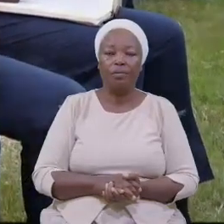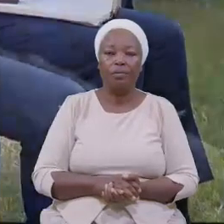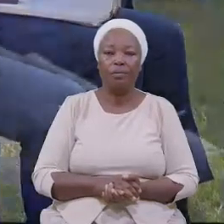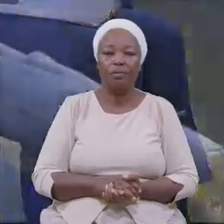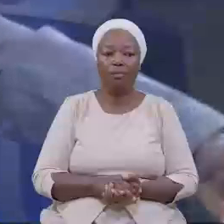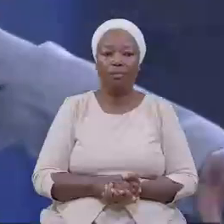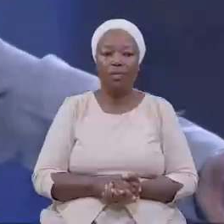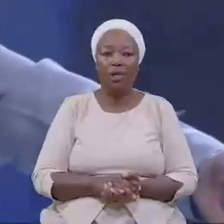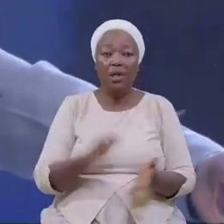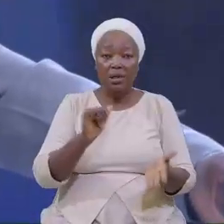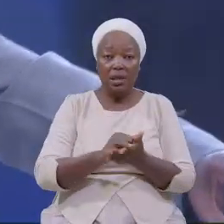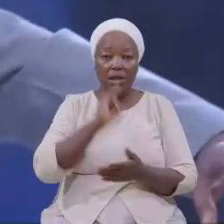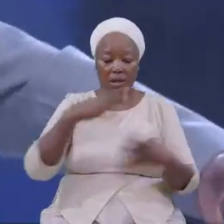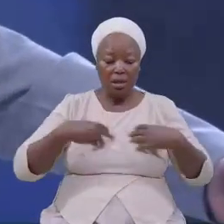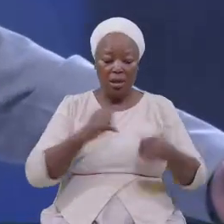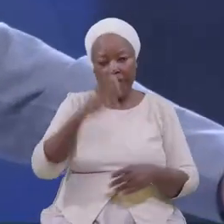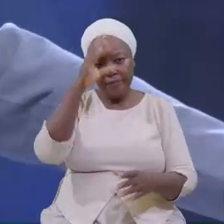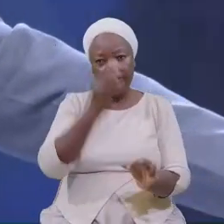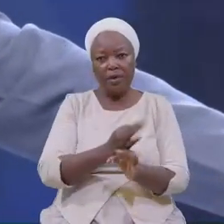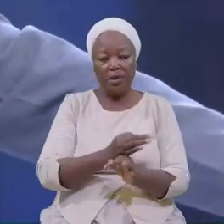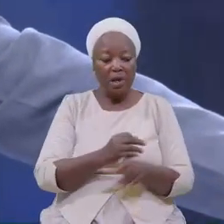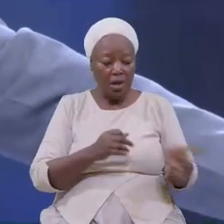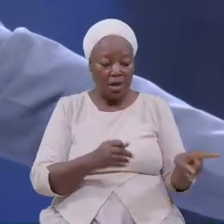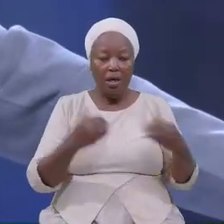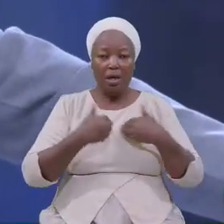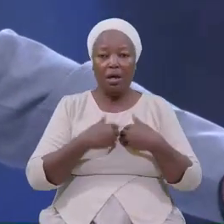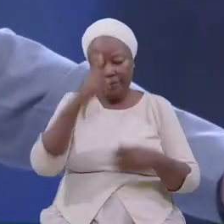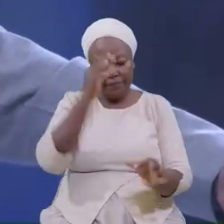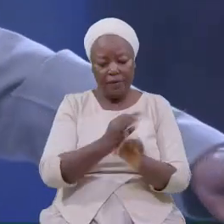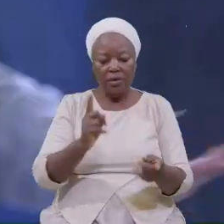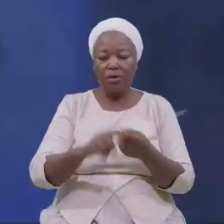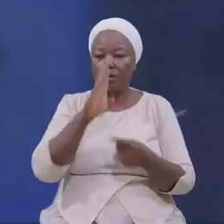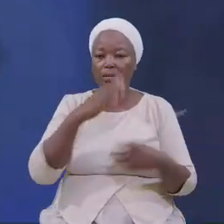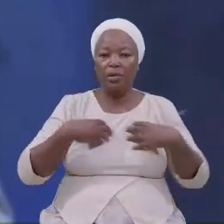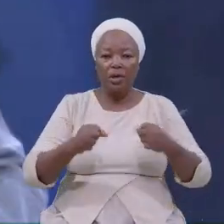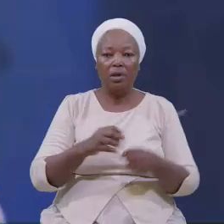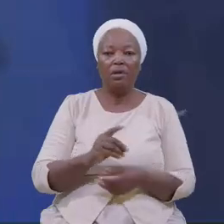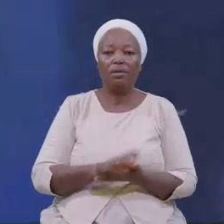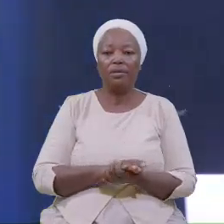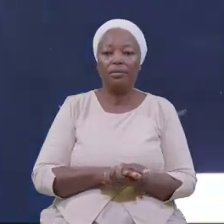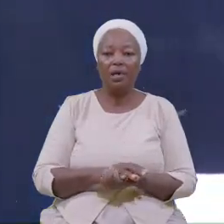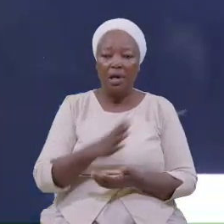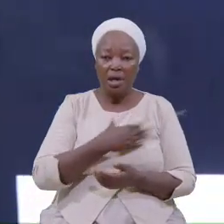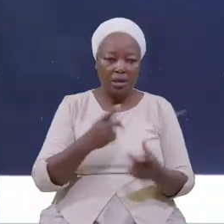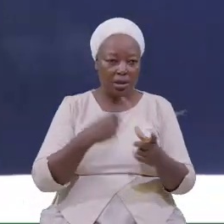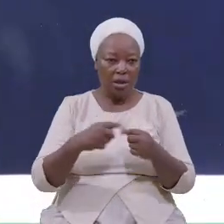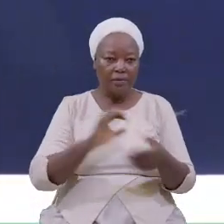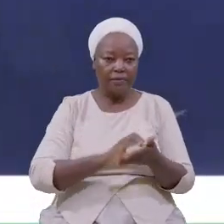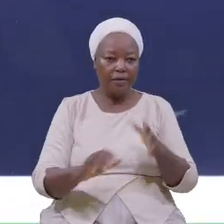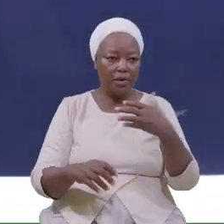That's healing faith. He had faith to be healed. And then in verse